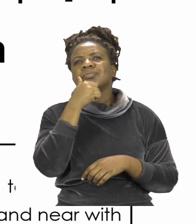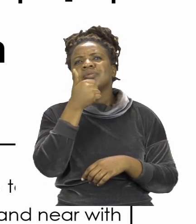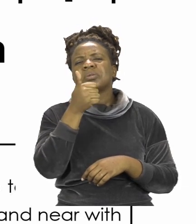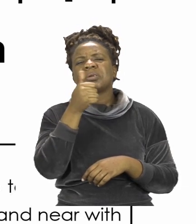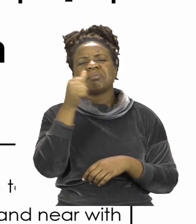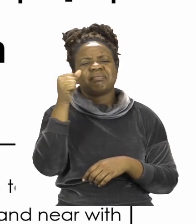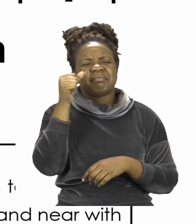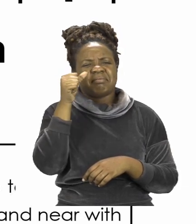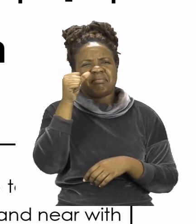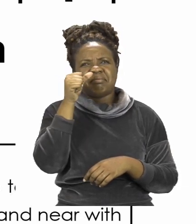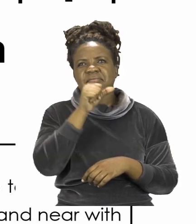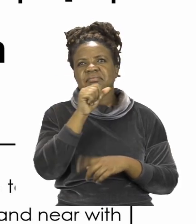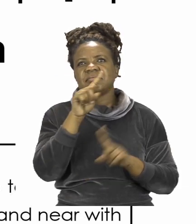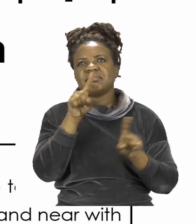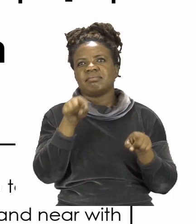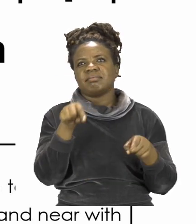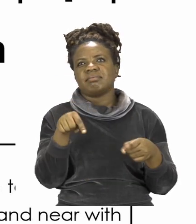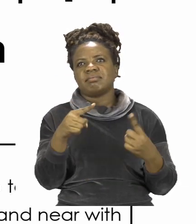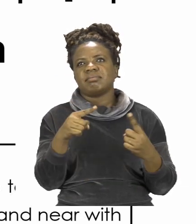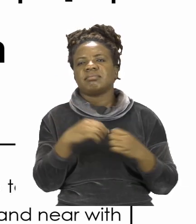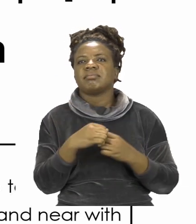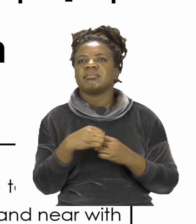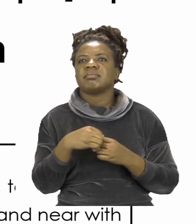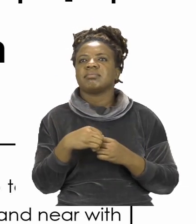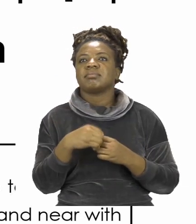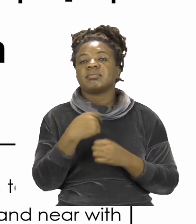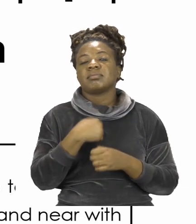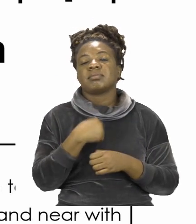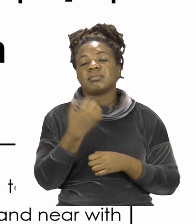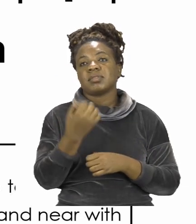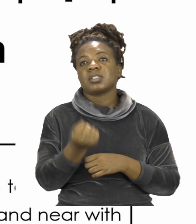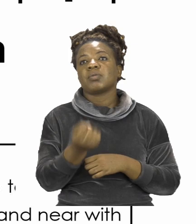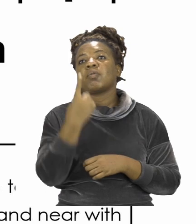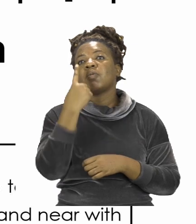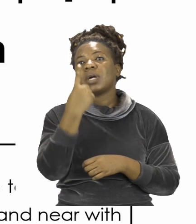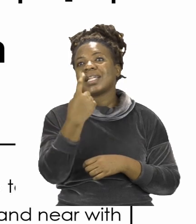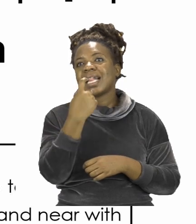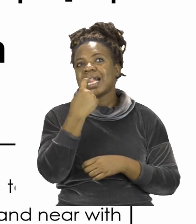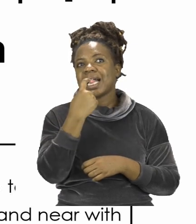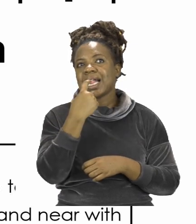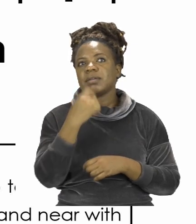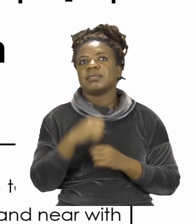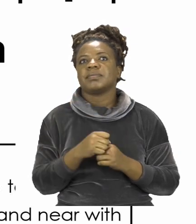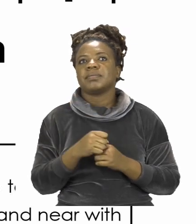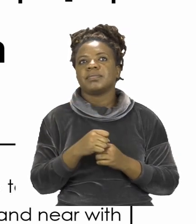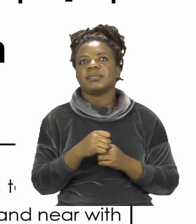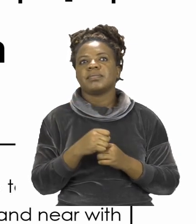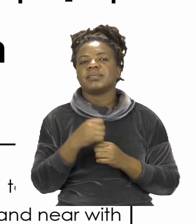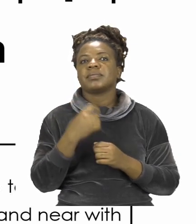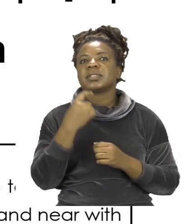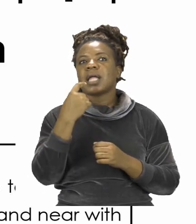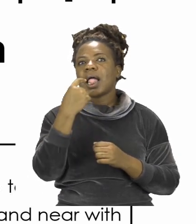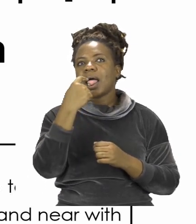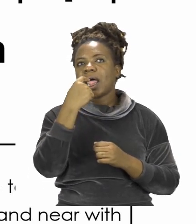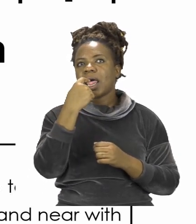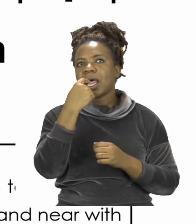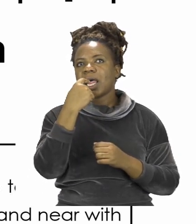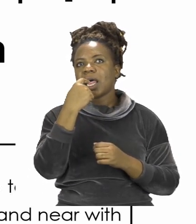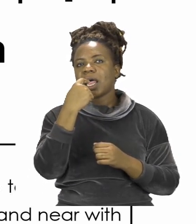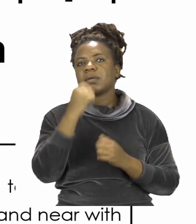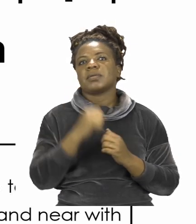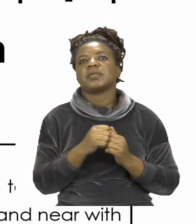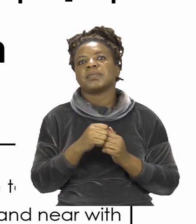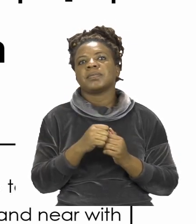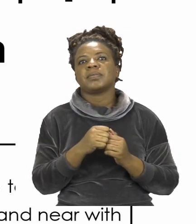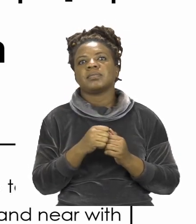stinky things. I have 1 tongue. My tongue is in my